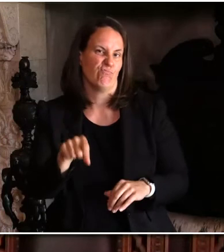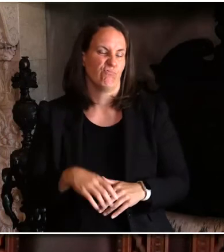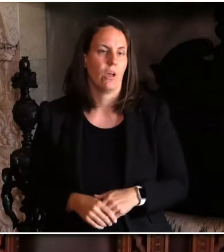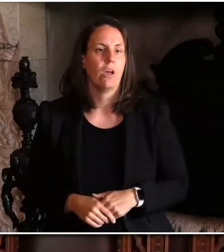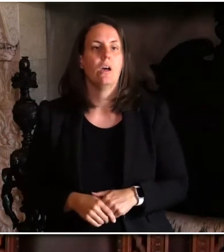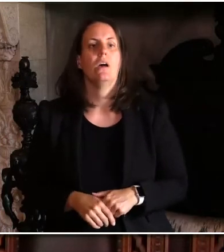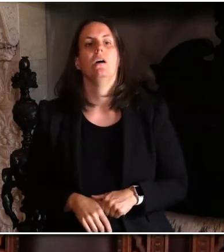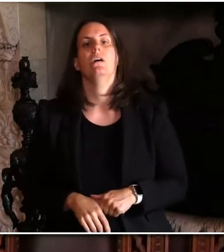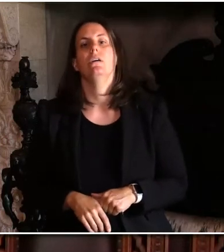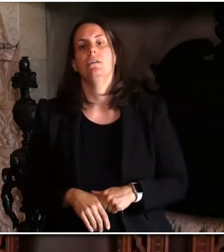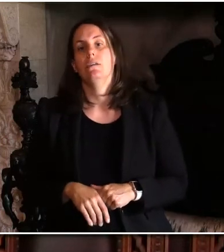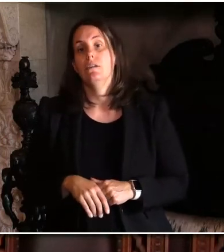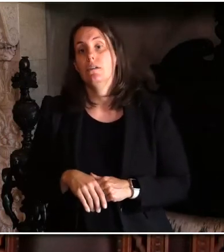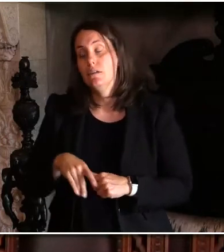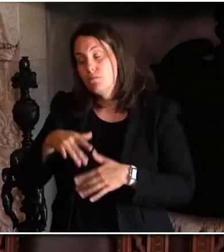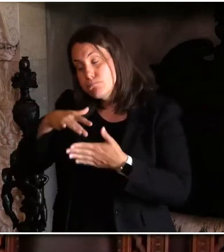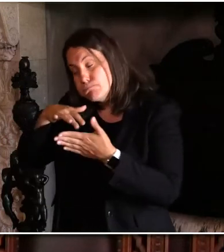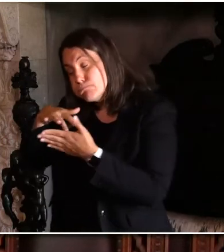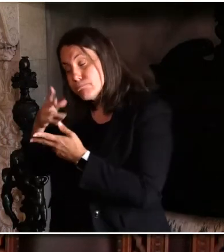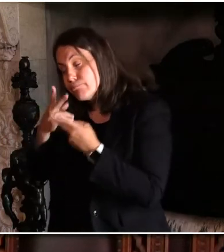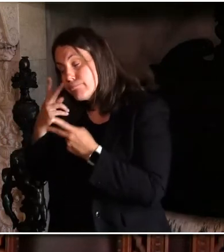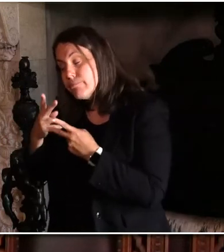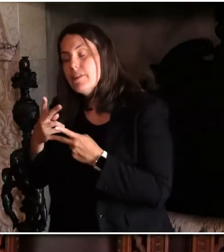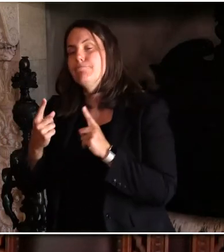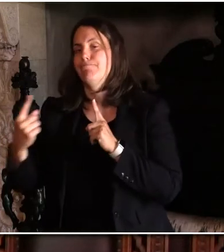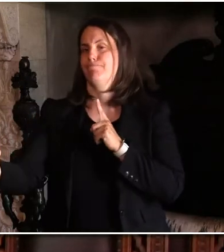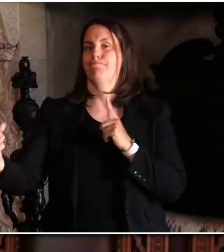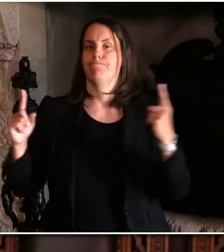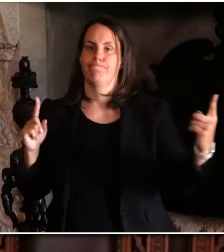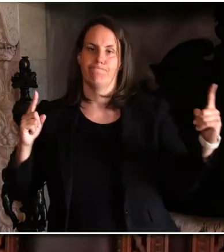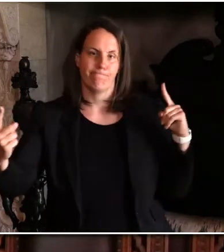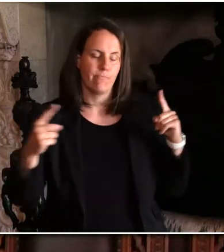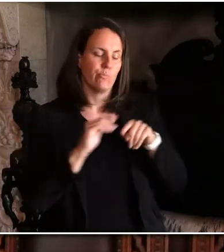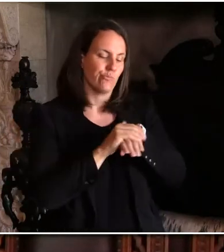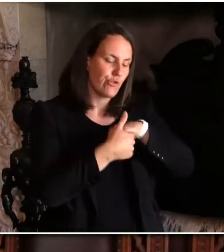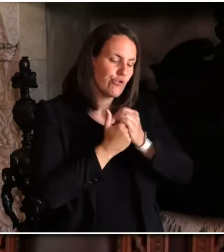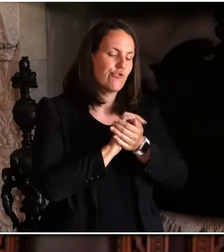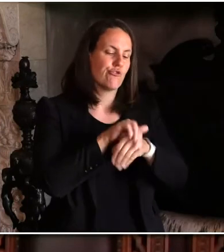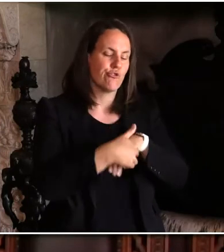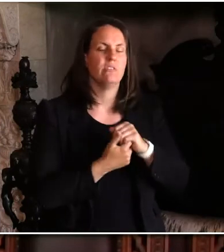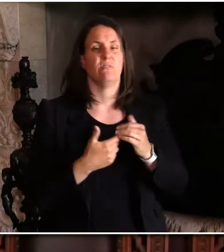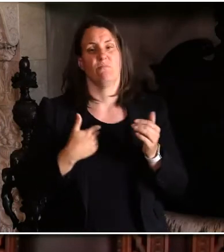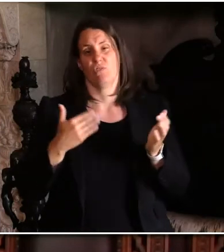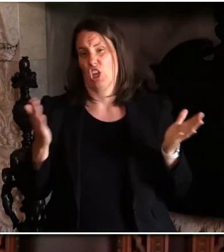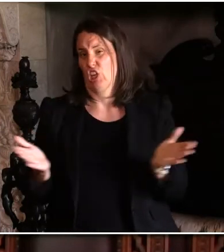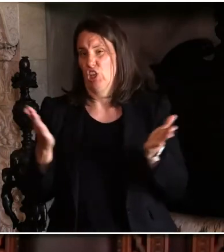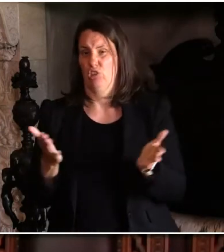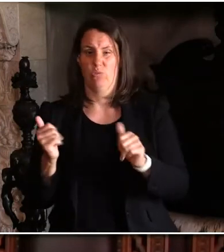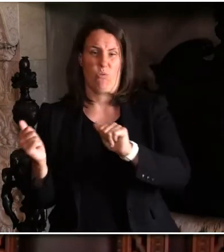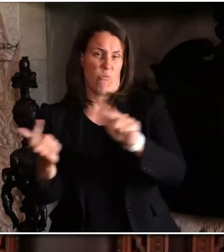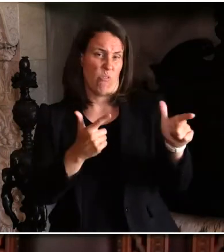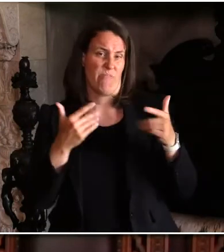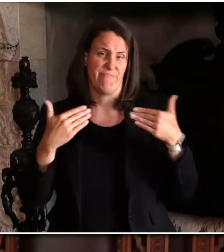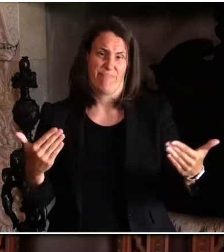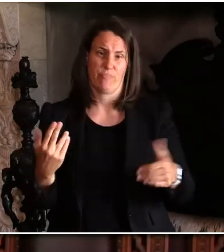and good hygiene. So we continue to encourage it. We certainly don't have the authority to mandate